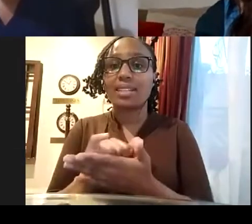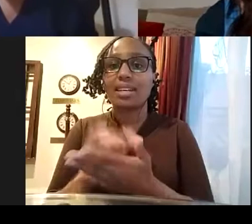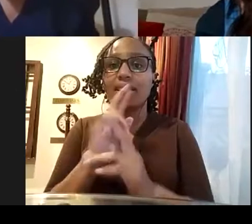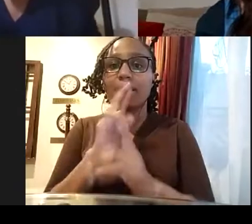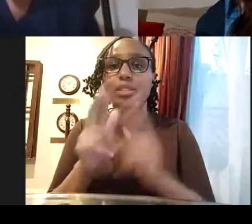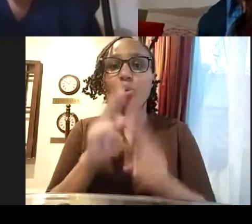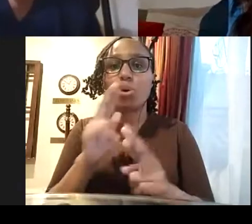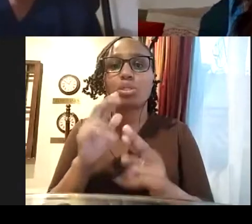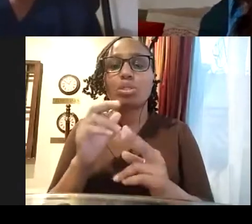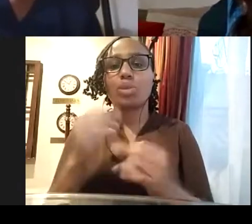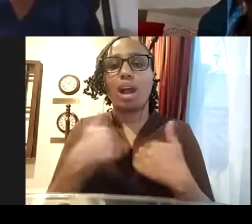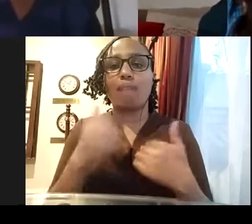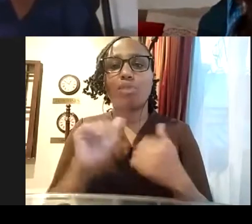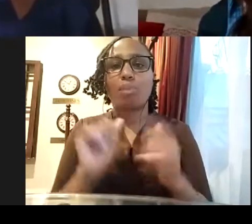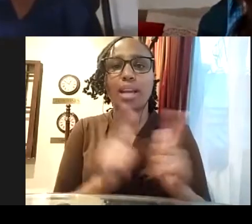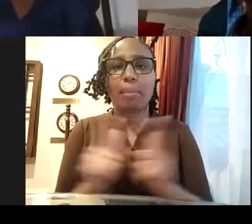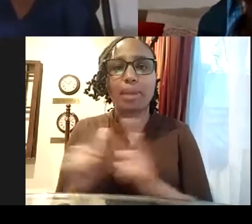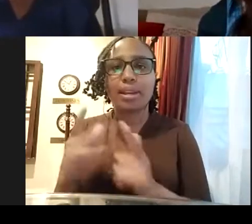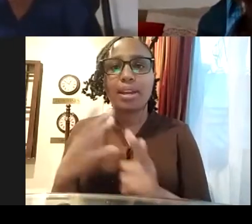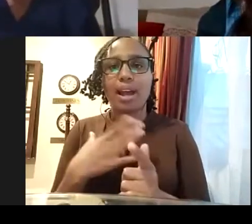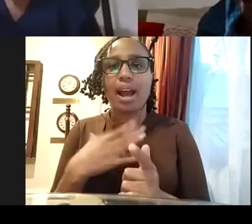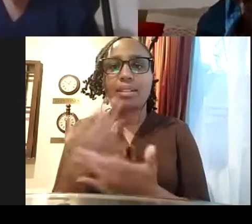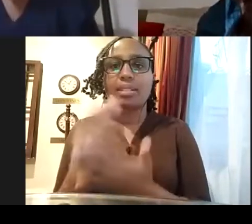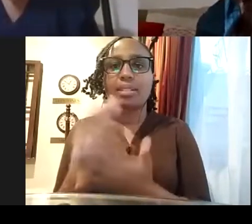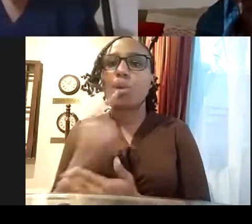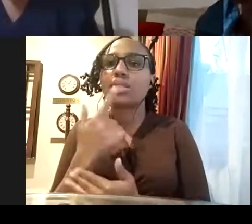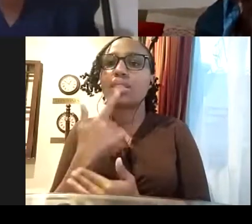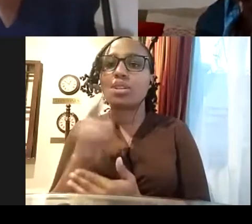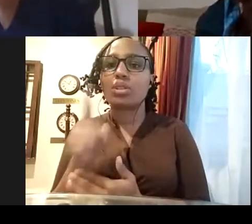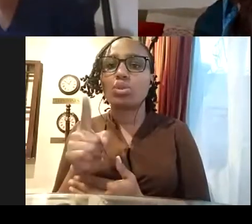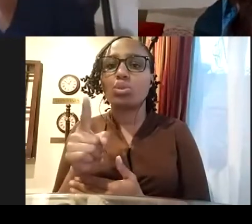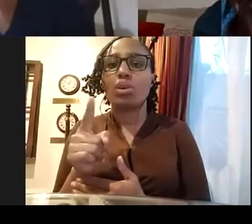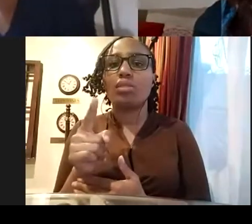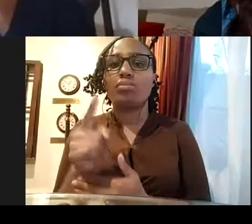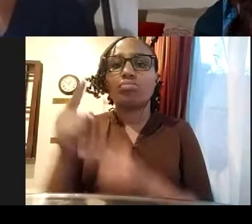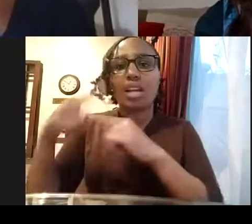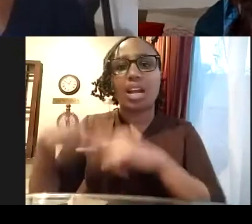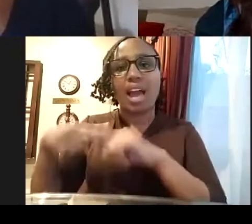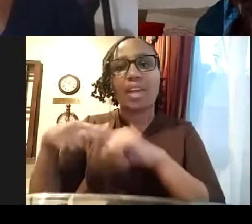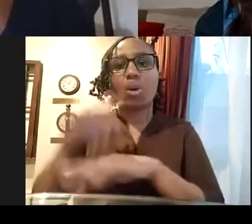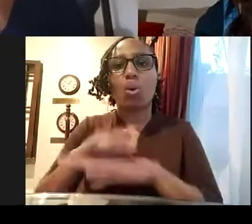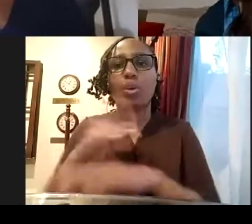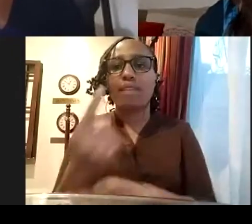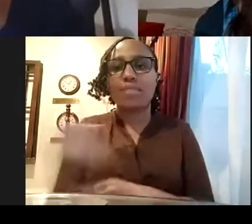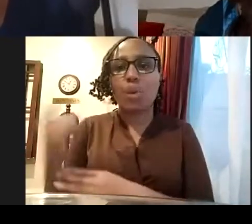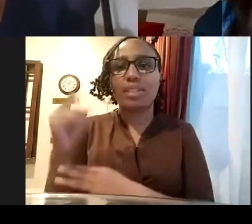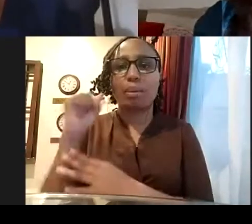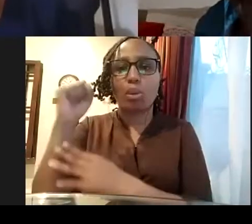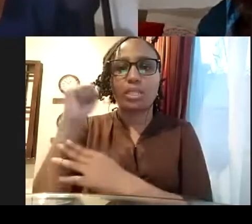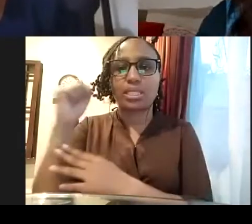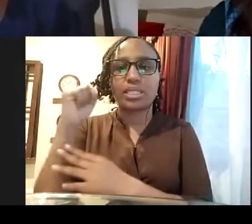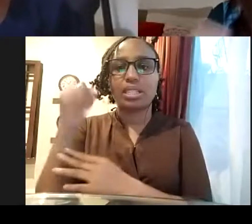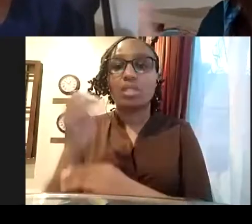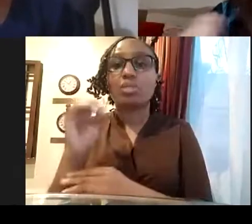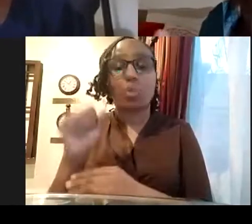library. I think someone had said that, you know, your book very much shines a light on everyone's politics. So